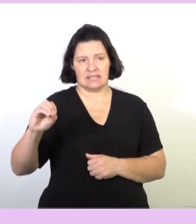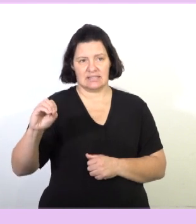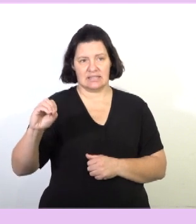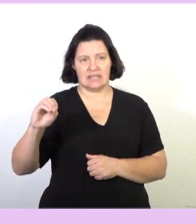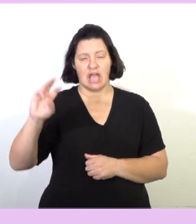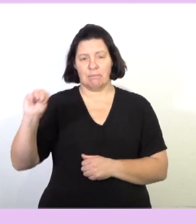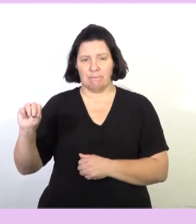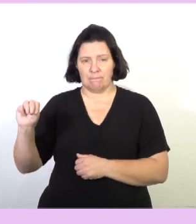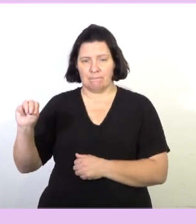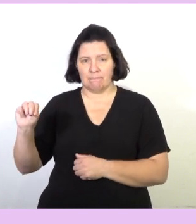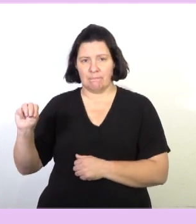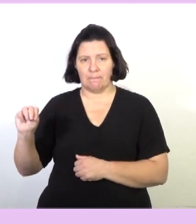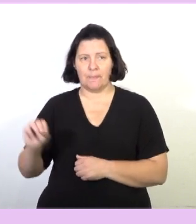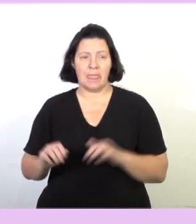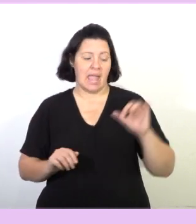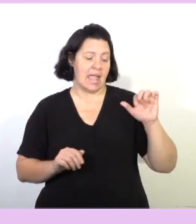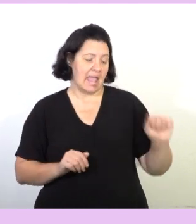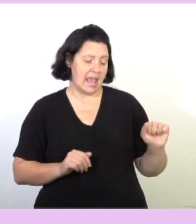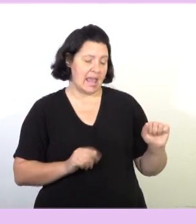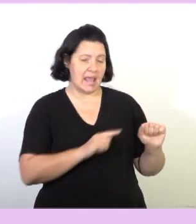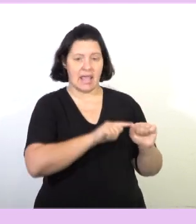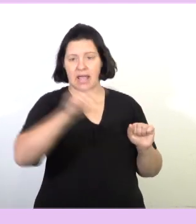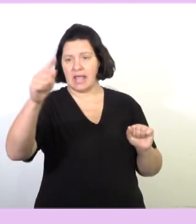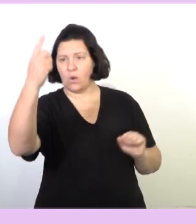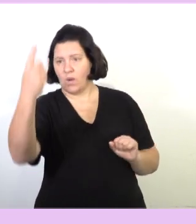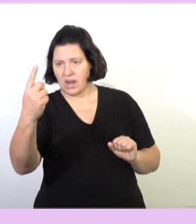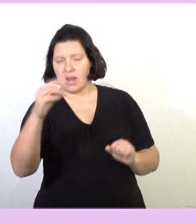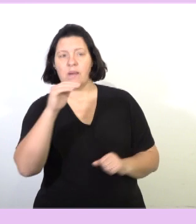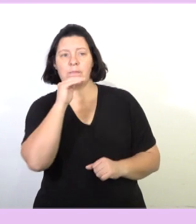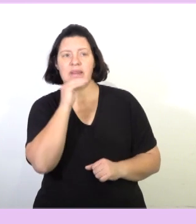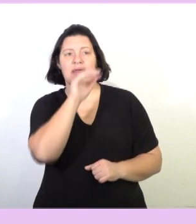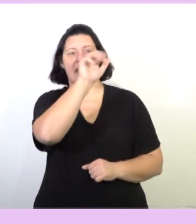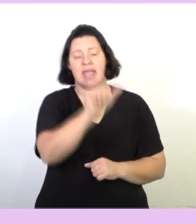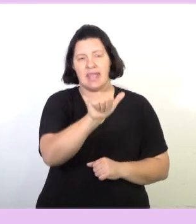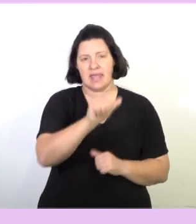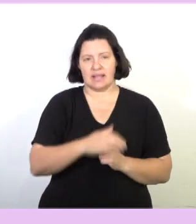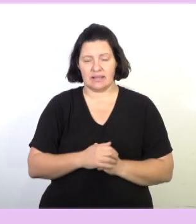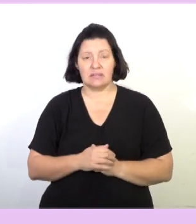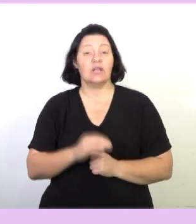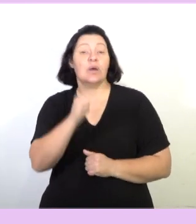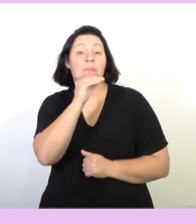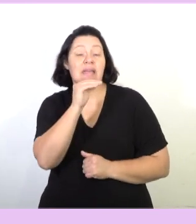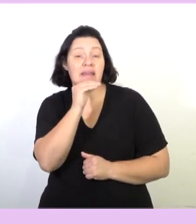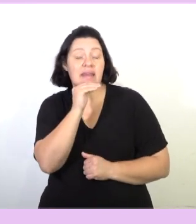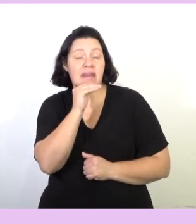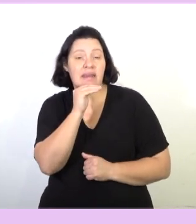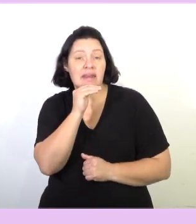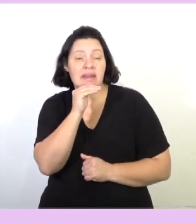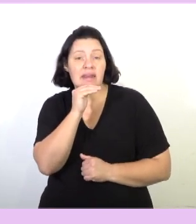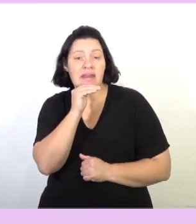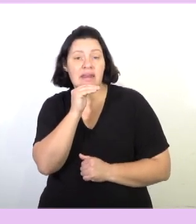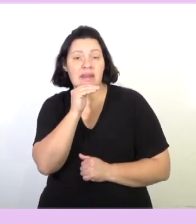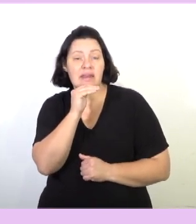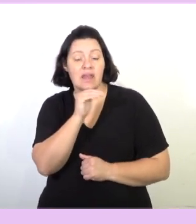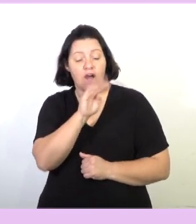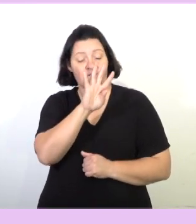560 meters. Then A times 1, it will give us A. In other words,